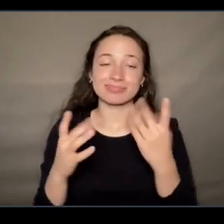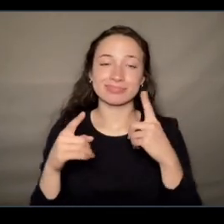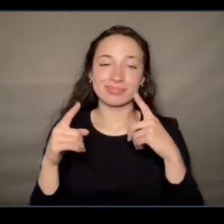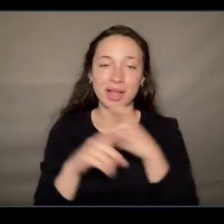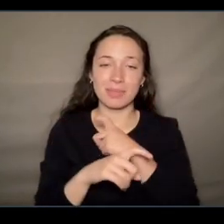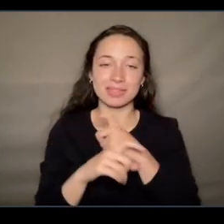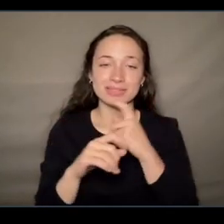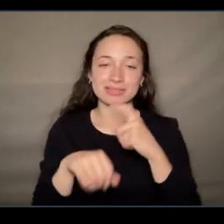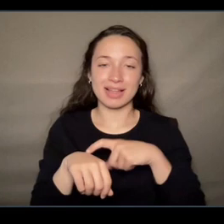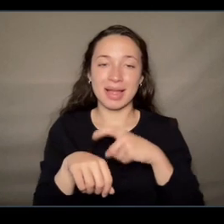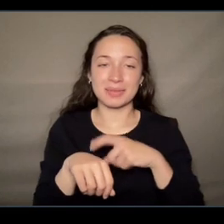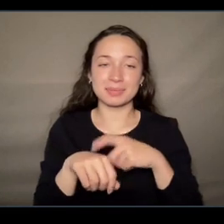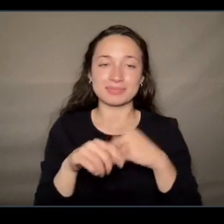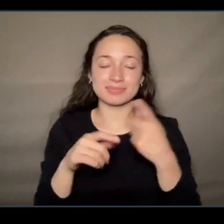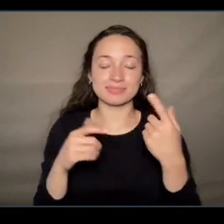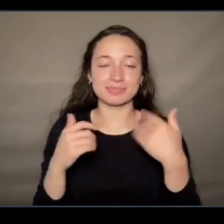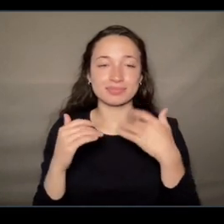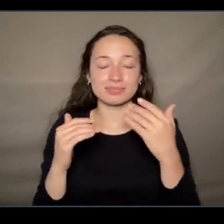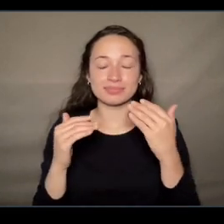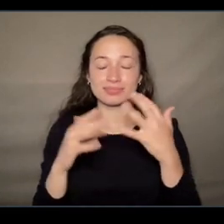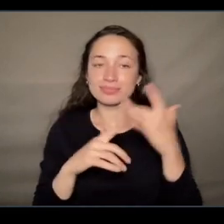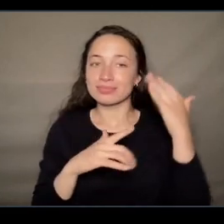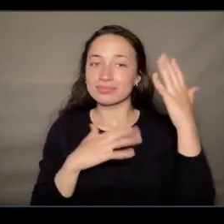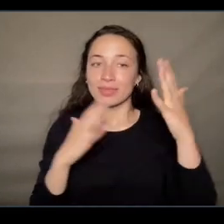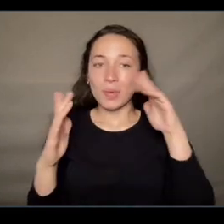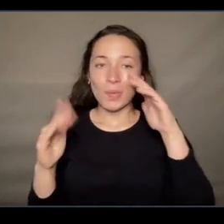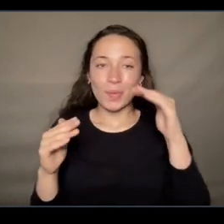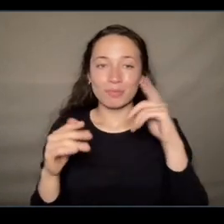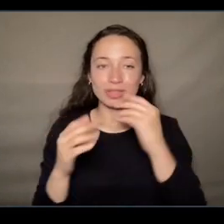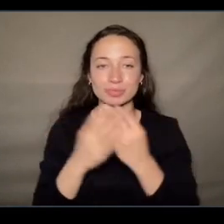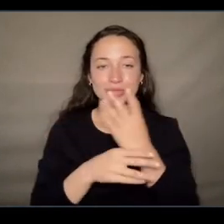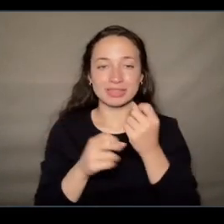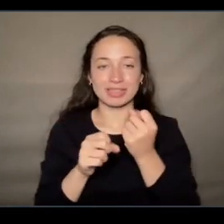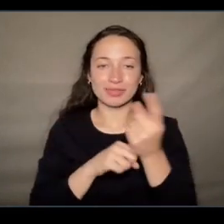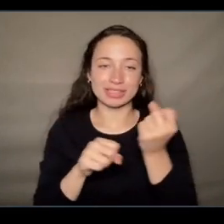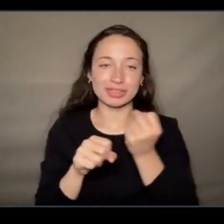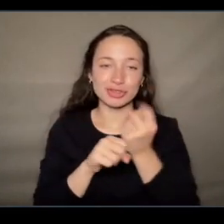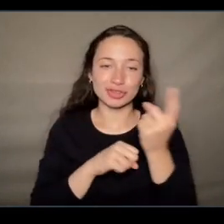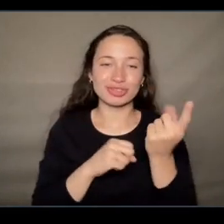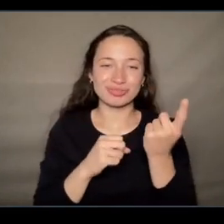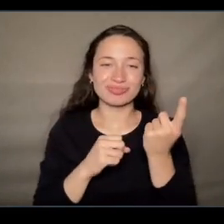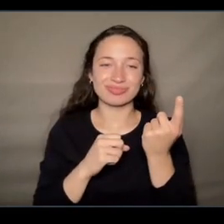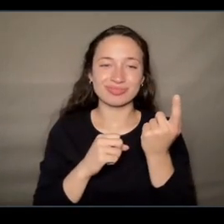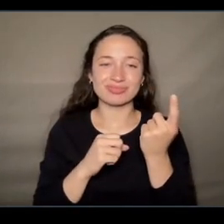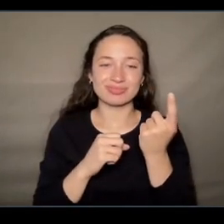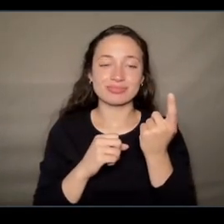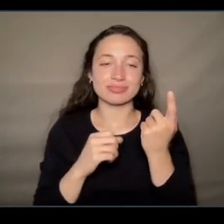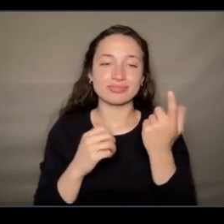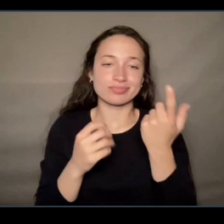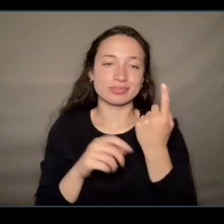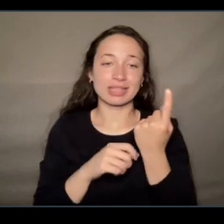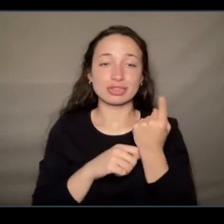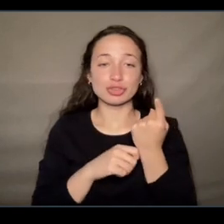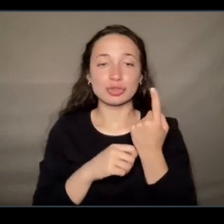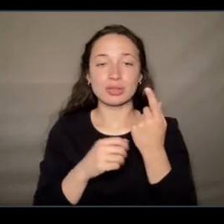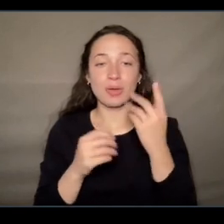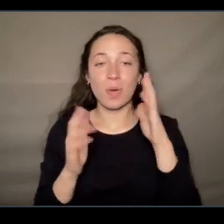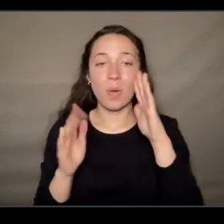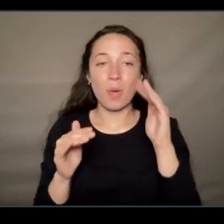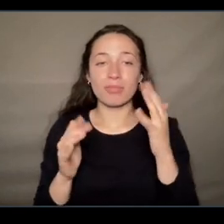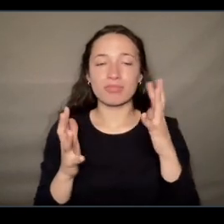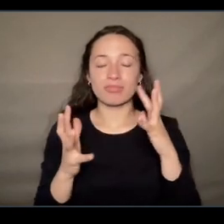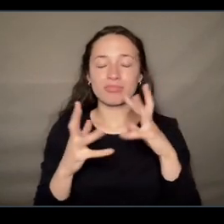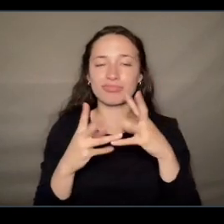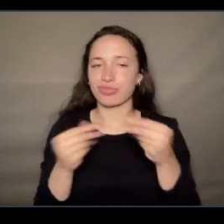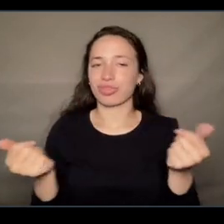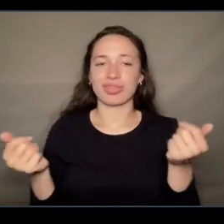Spring is a complicated time. We have tremendous hopes for spring every year. Of course, last year, many of those hopes